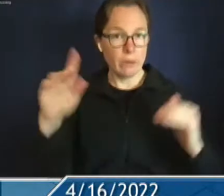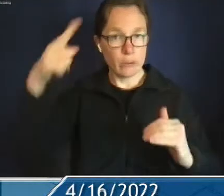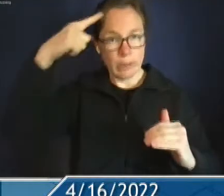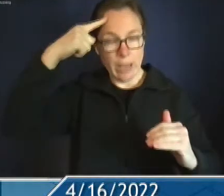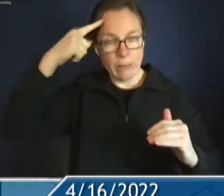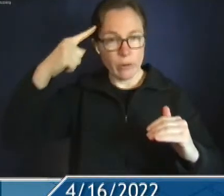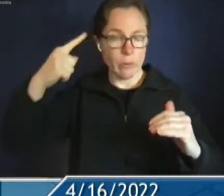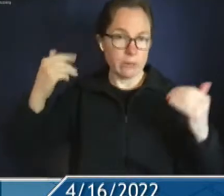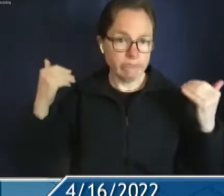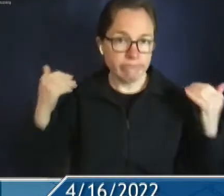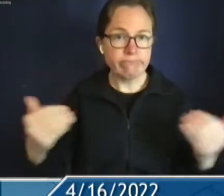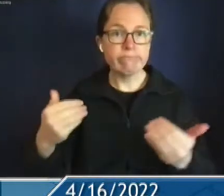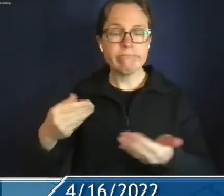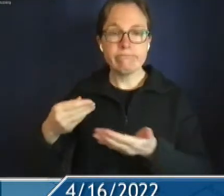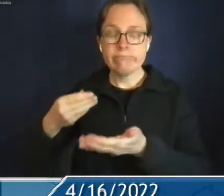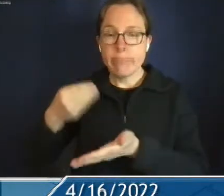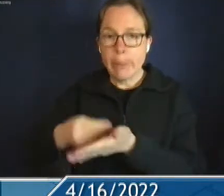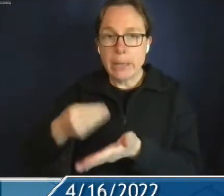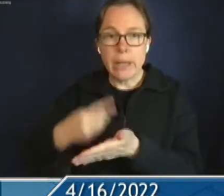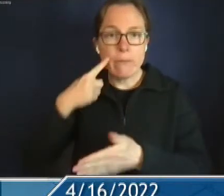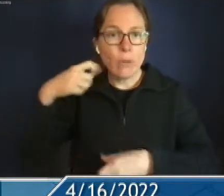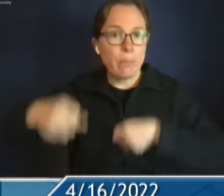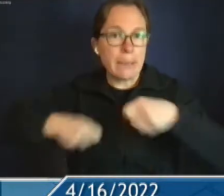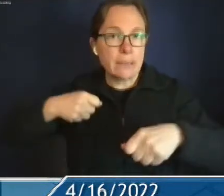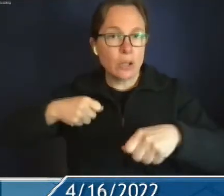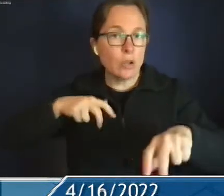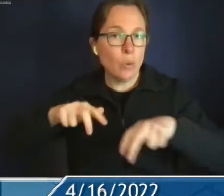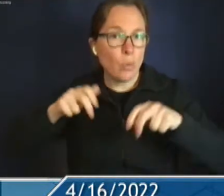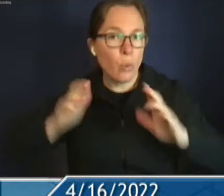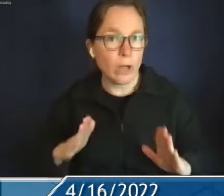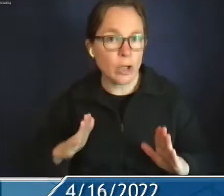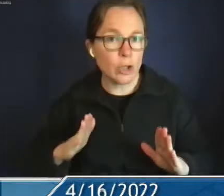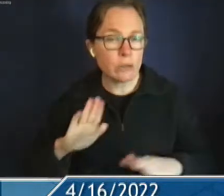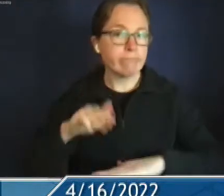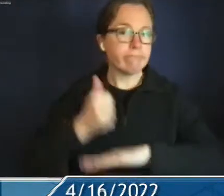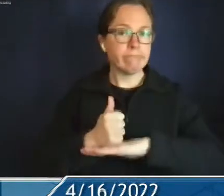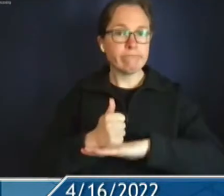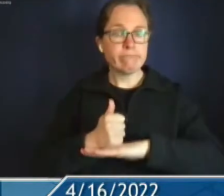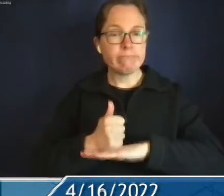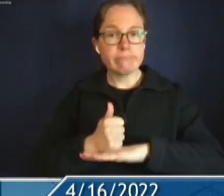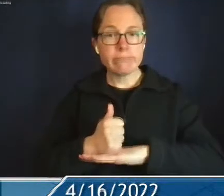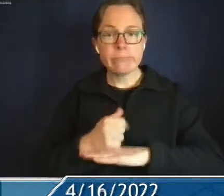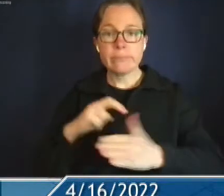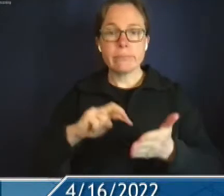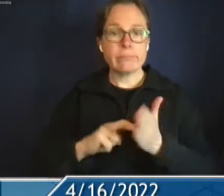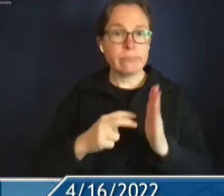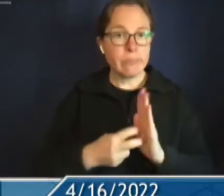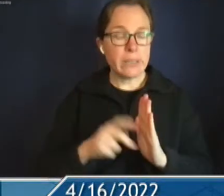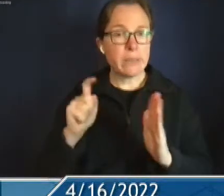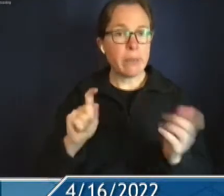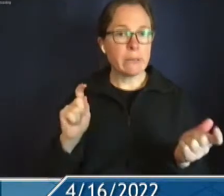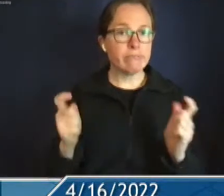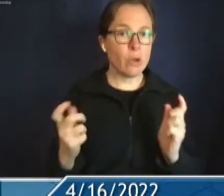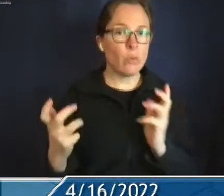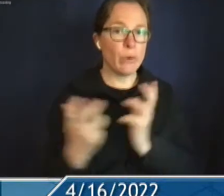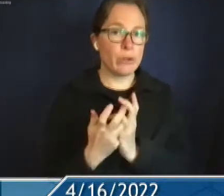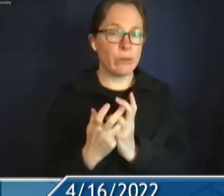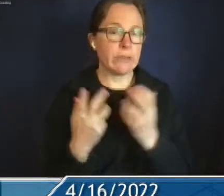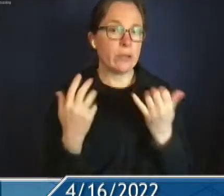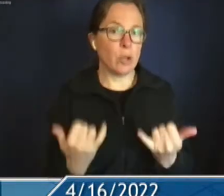funding bicycle and pedestrian infrastructure, including funding and creating policy to retrofit all existing